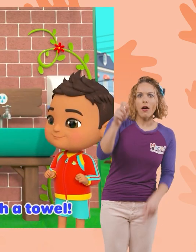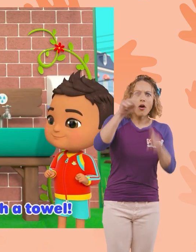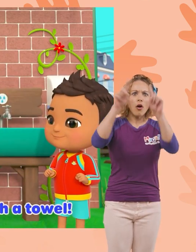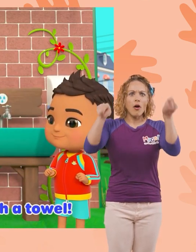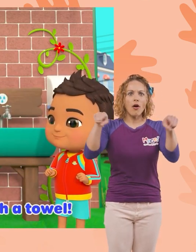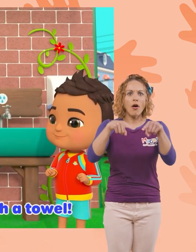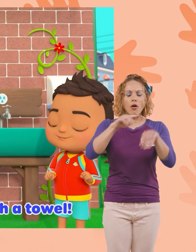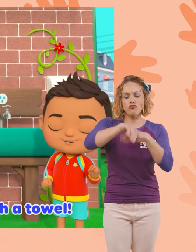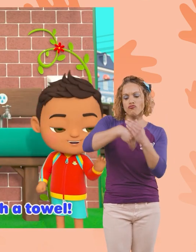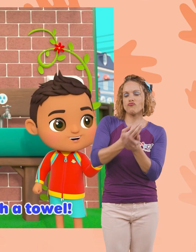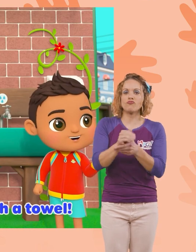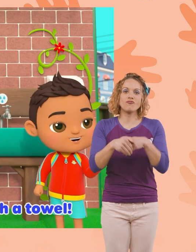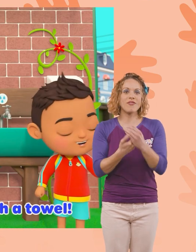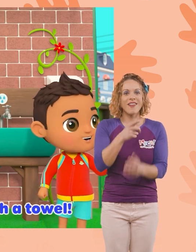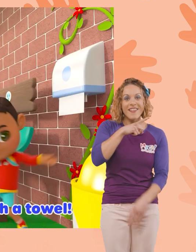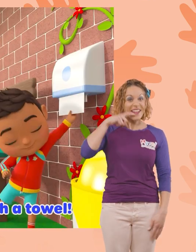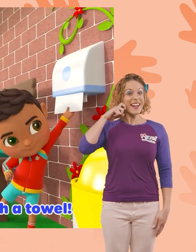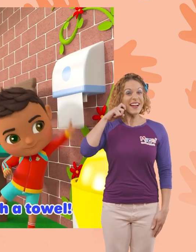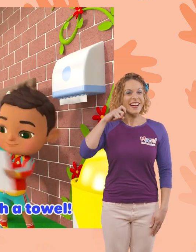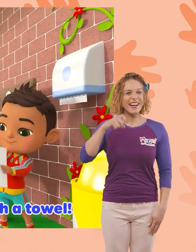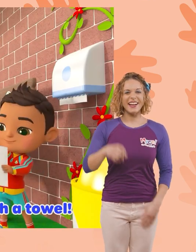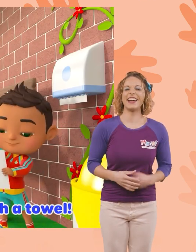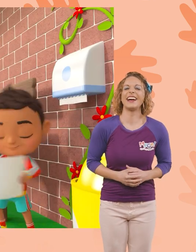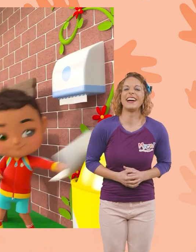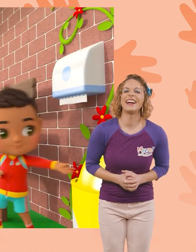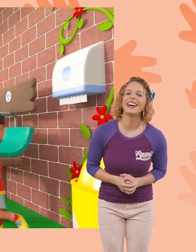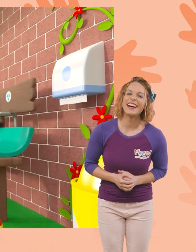Forget to dry them off with the towel.